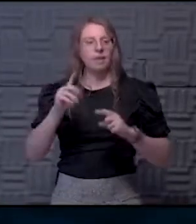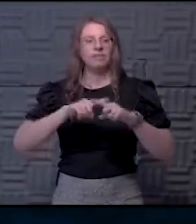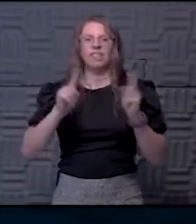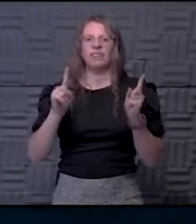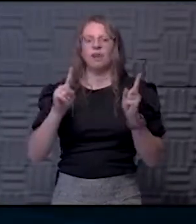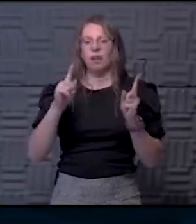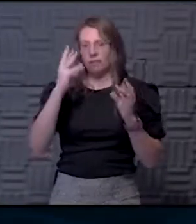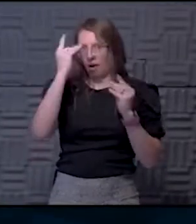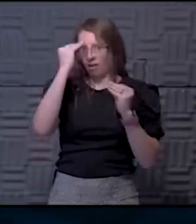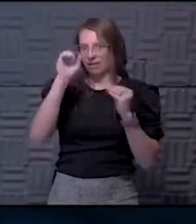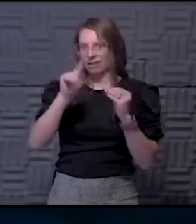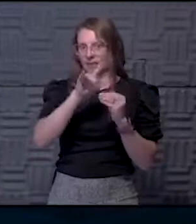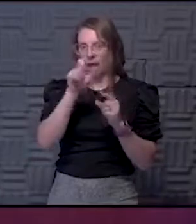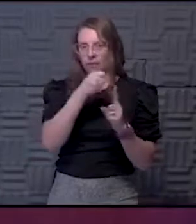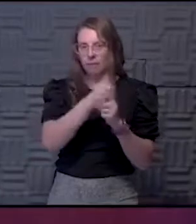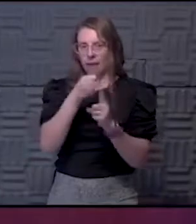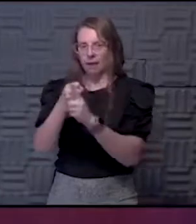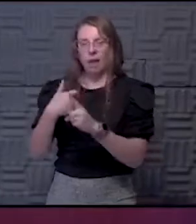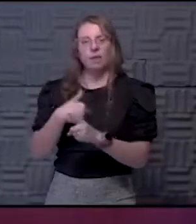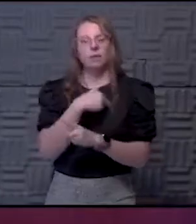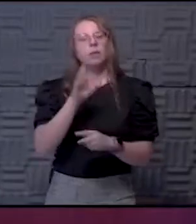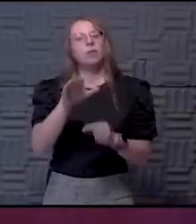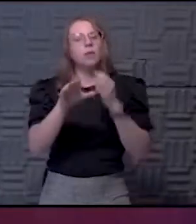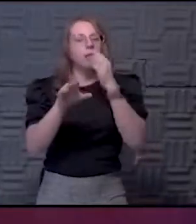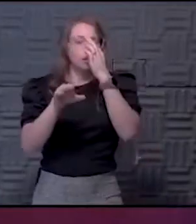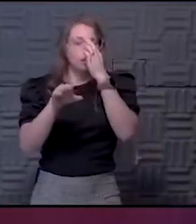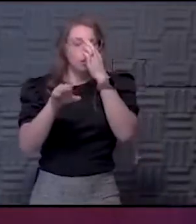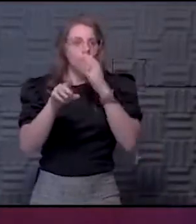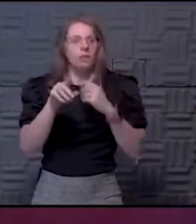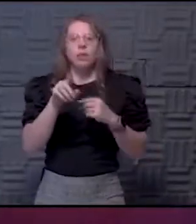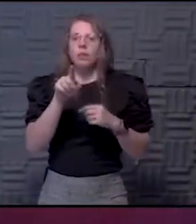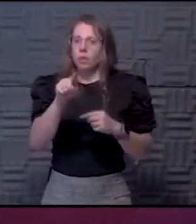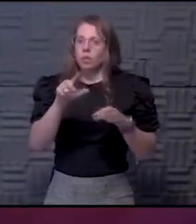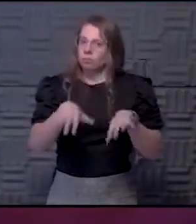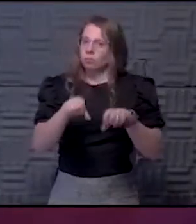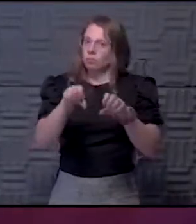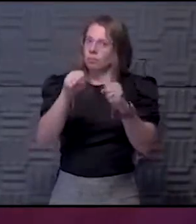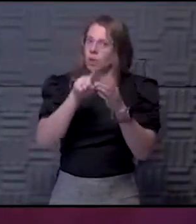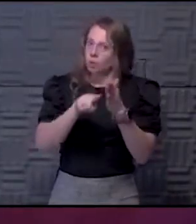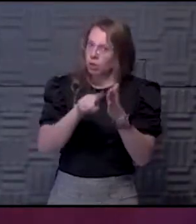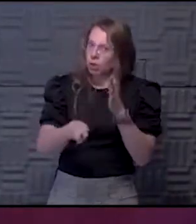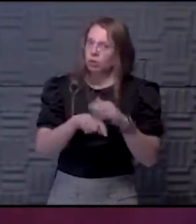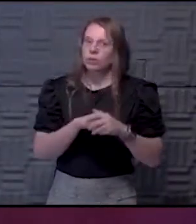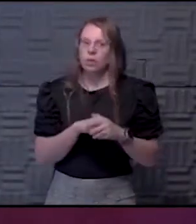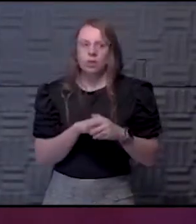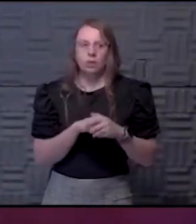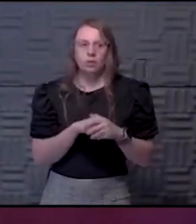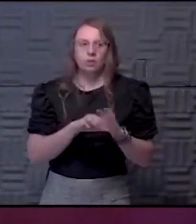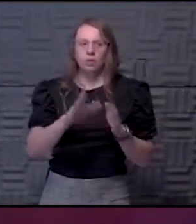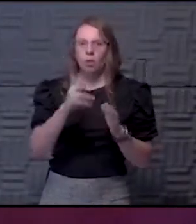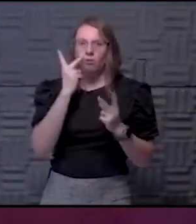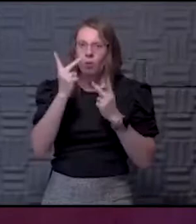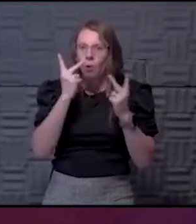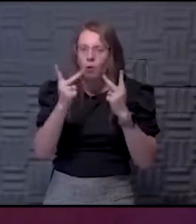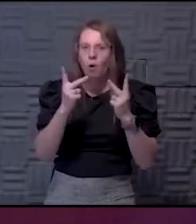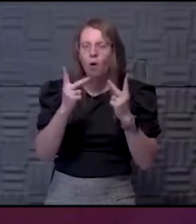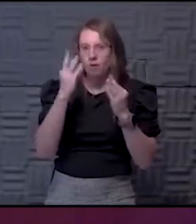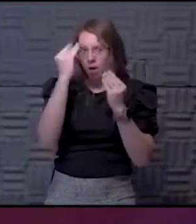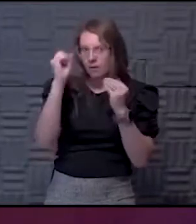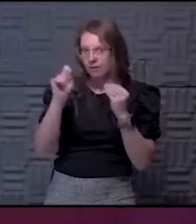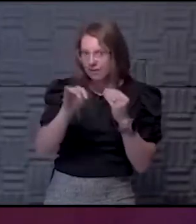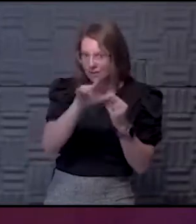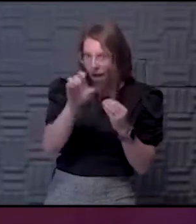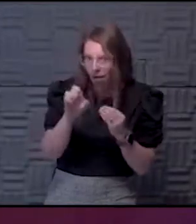styles. And as you did this research and sort of saw how these cognitive